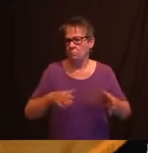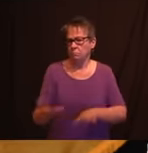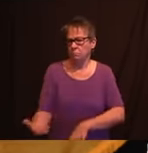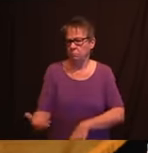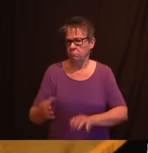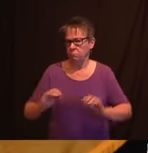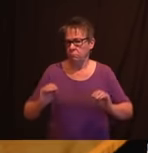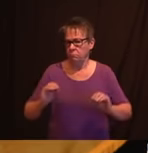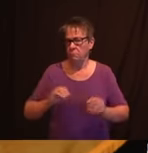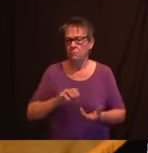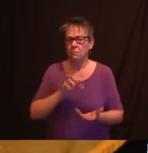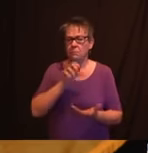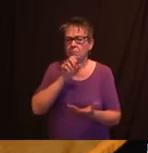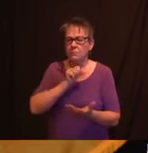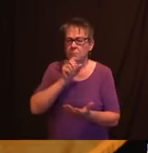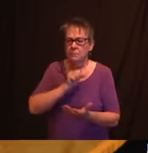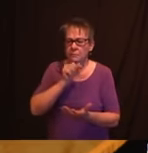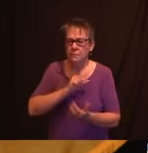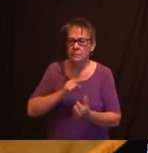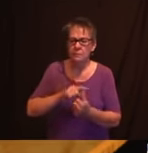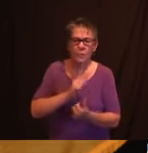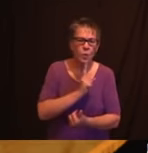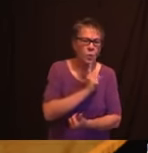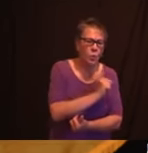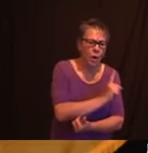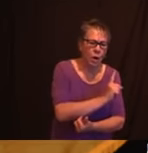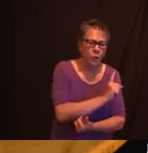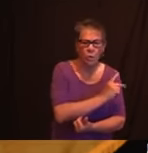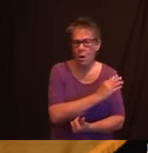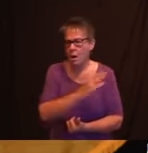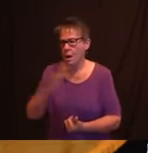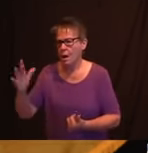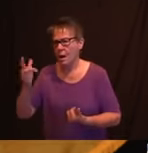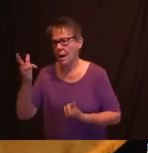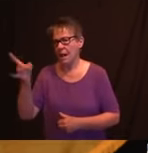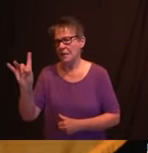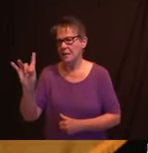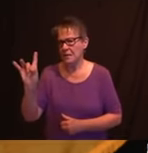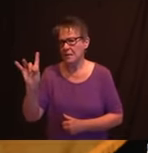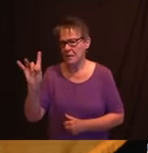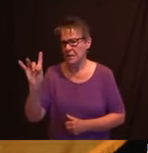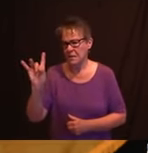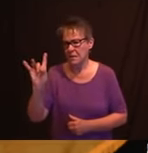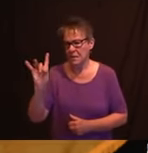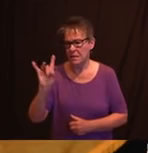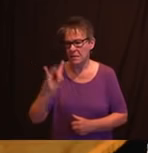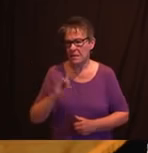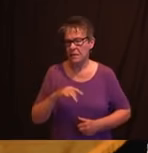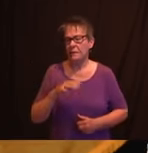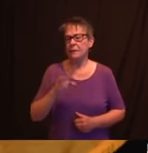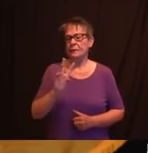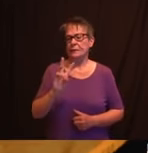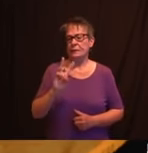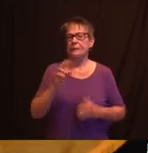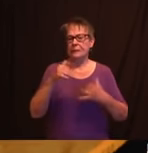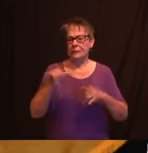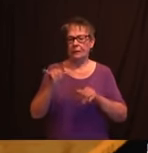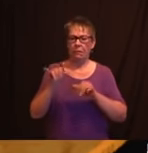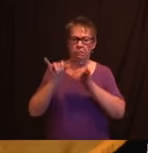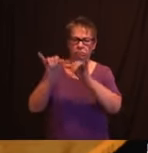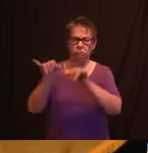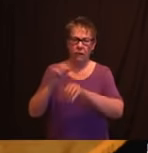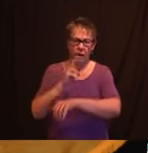18, and 6 are currently still hospitalized. The breakdown of race and ethnicity of these cases are